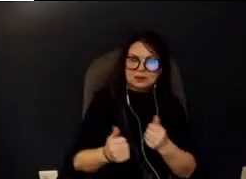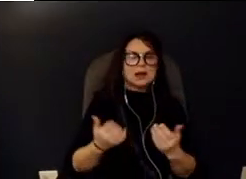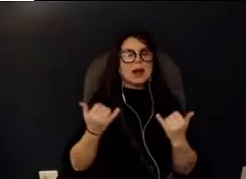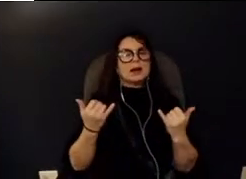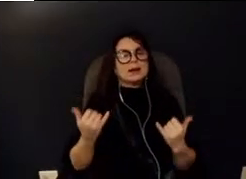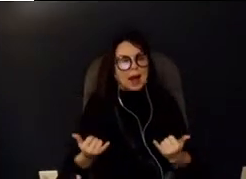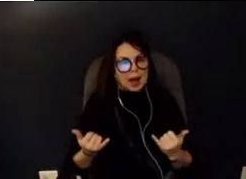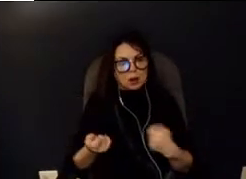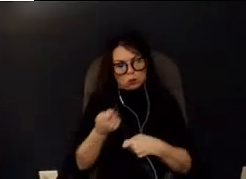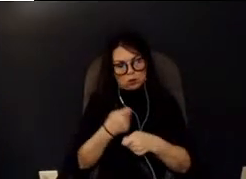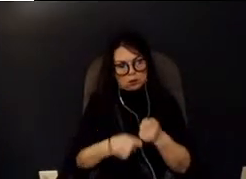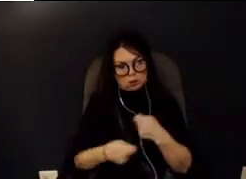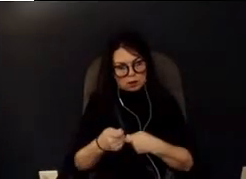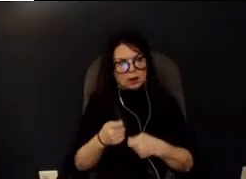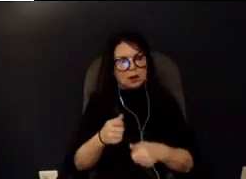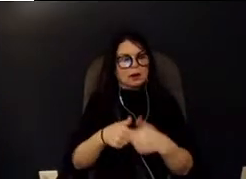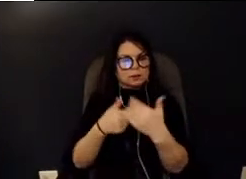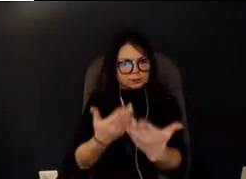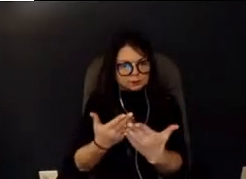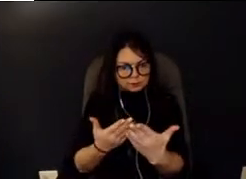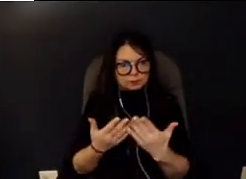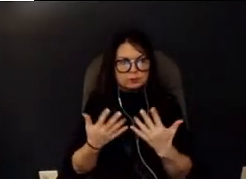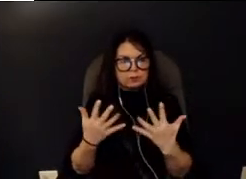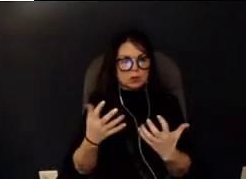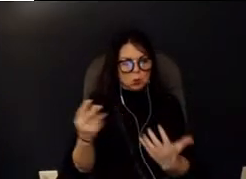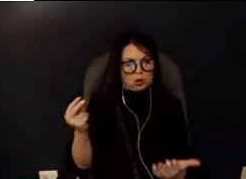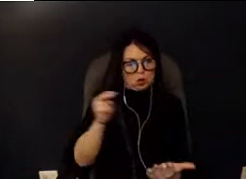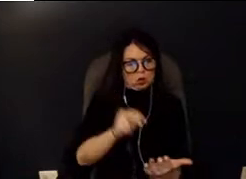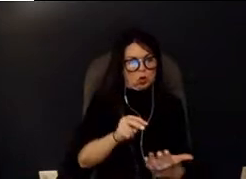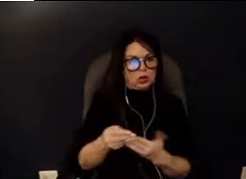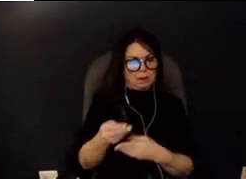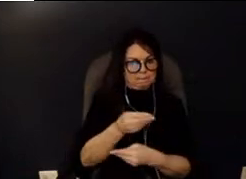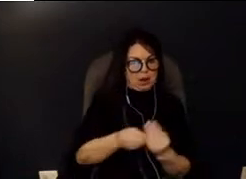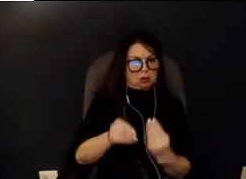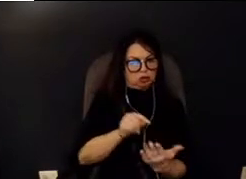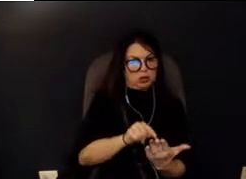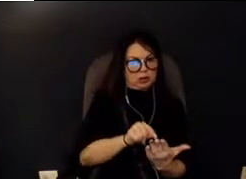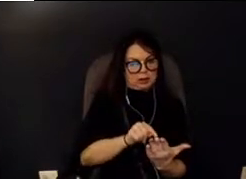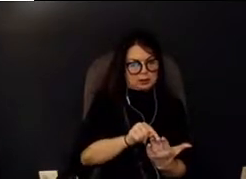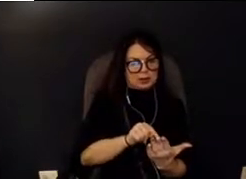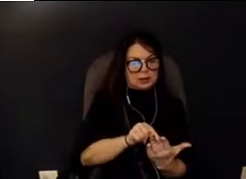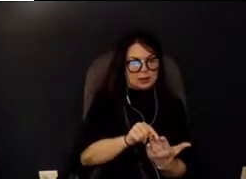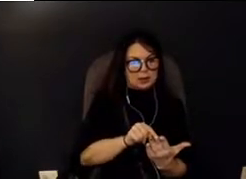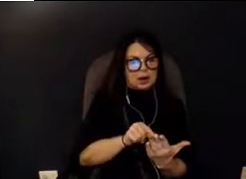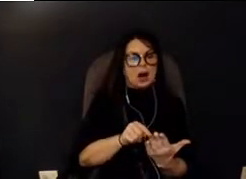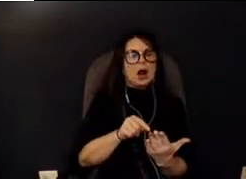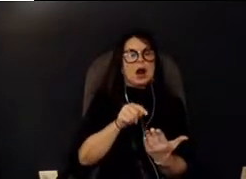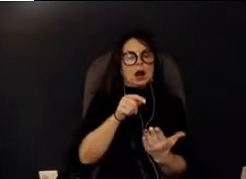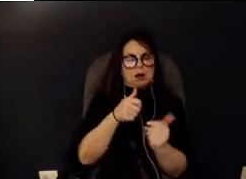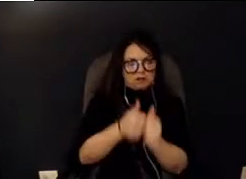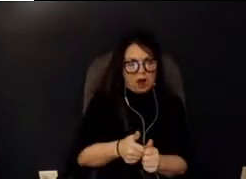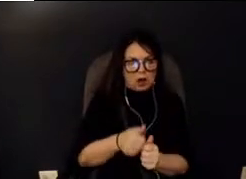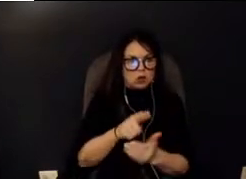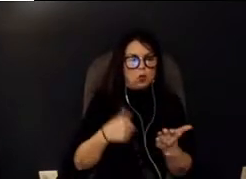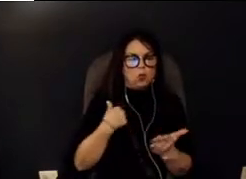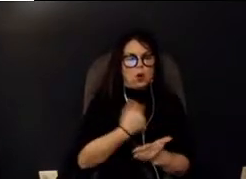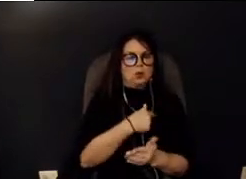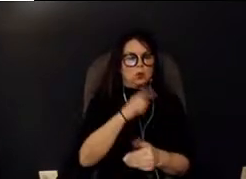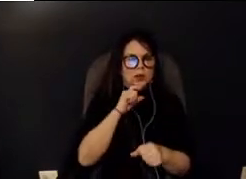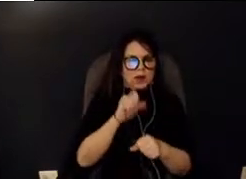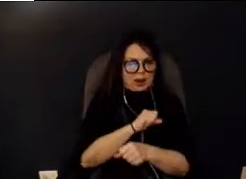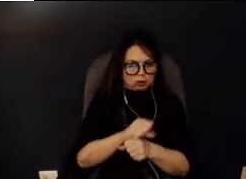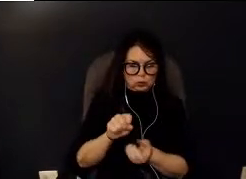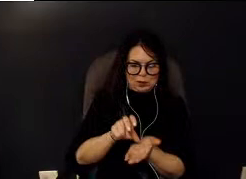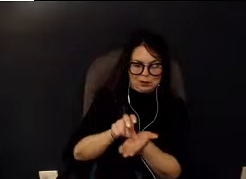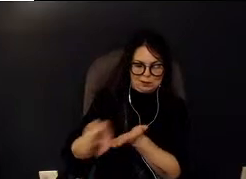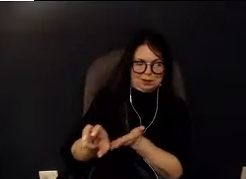and refer to this in the budget by what we're actually funding. And so that's what will be reflected in